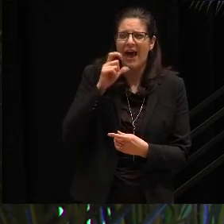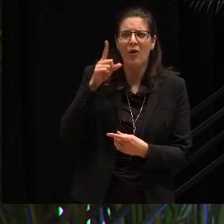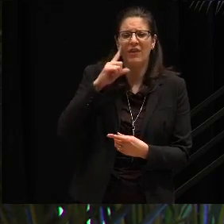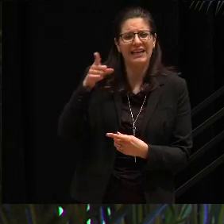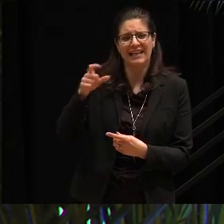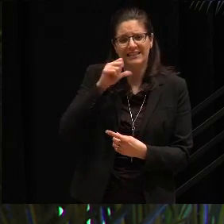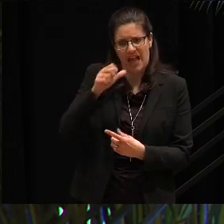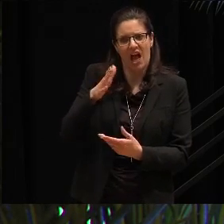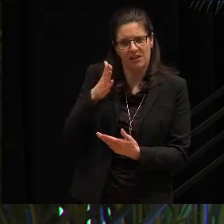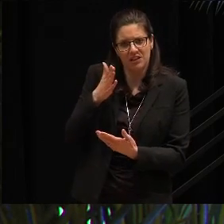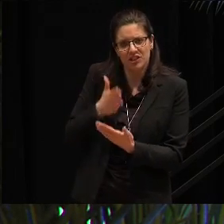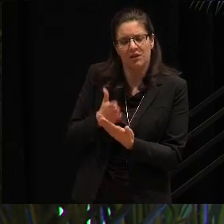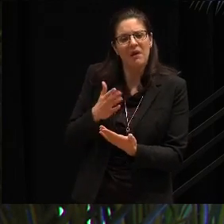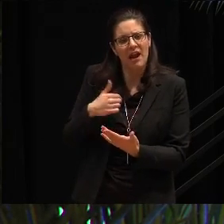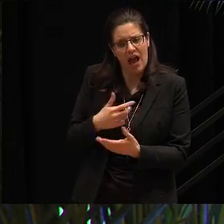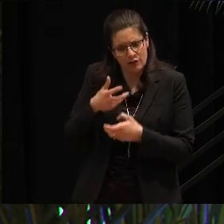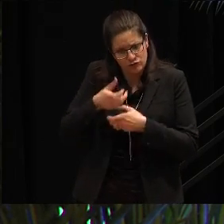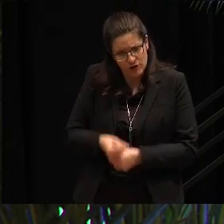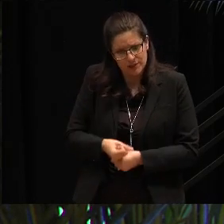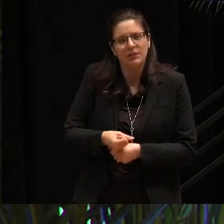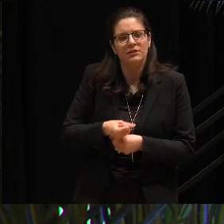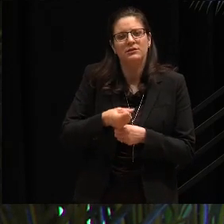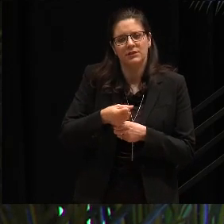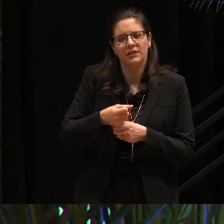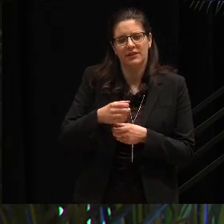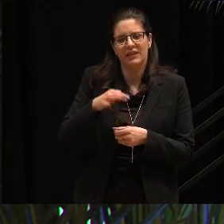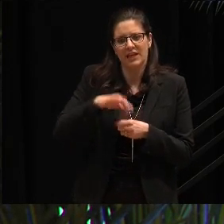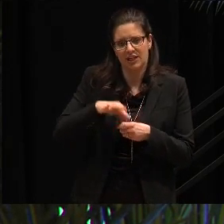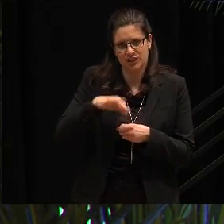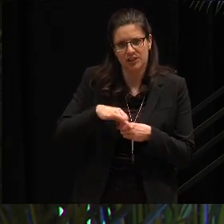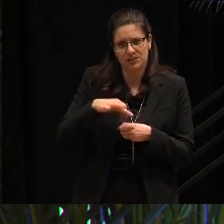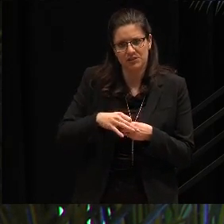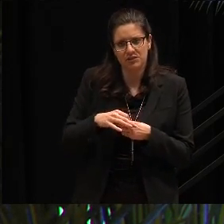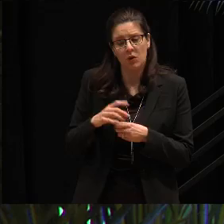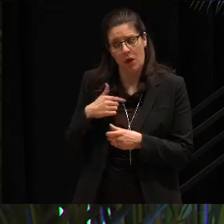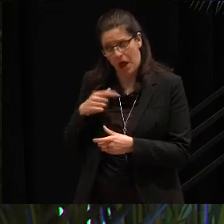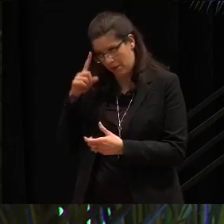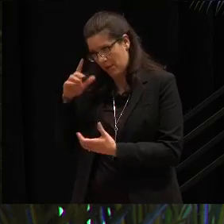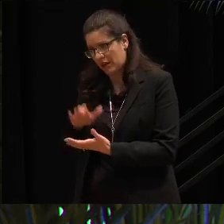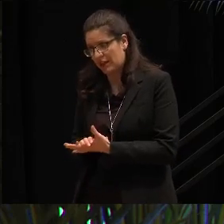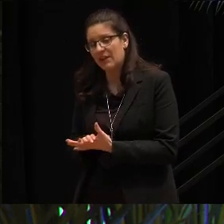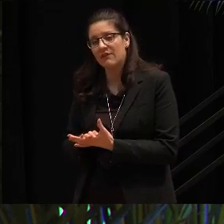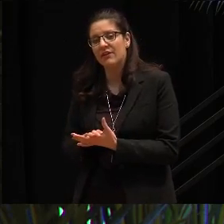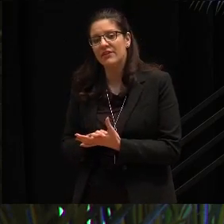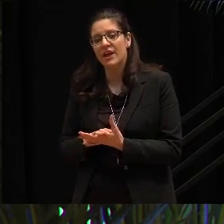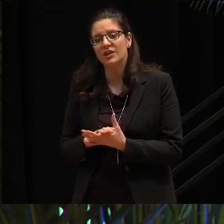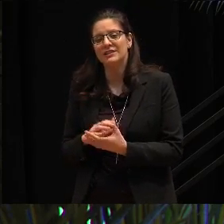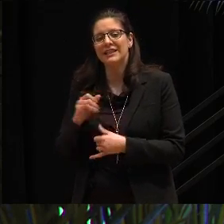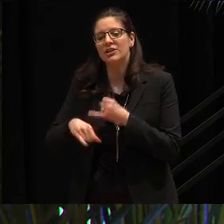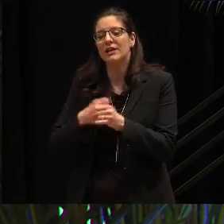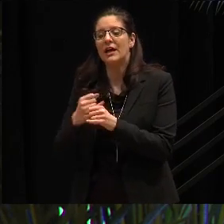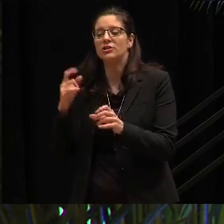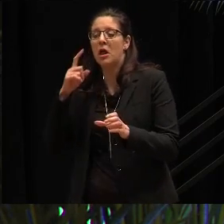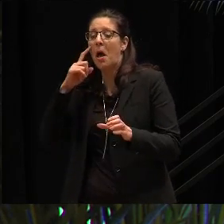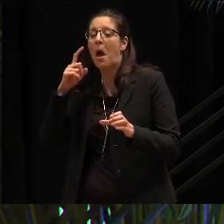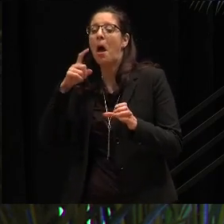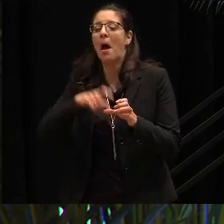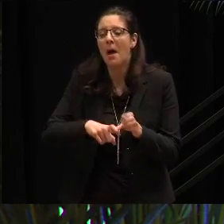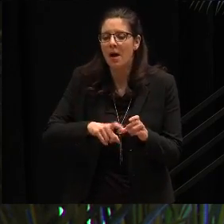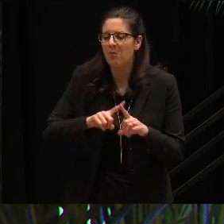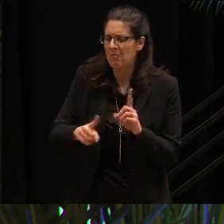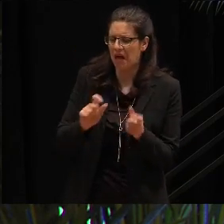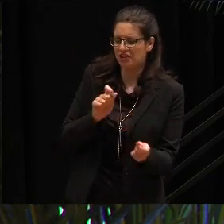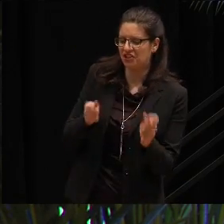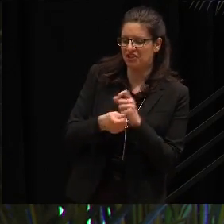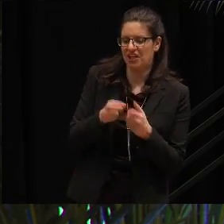I believe in the integrity of our elections. I don't think, while I do think there was international intrigue involved in our election, I don't think it changed the